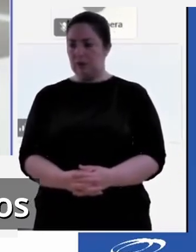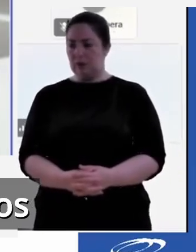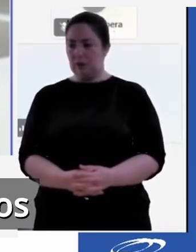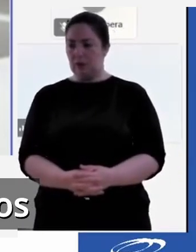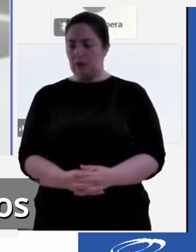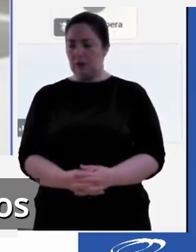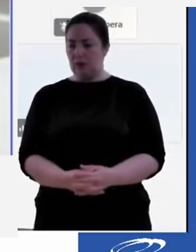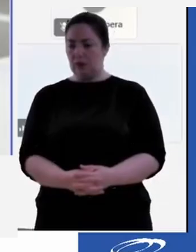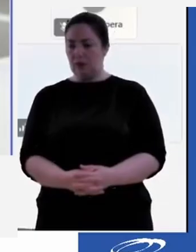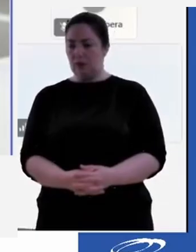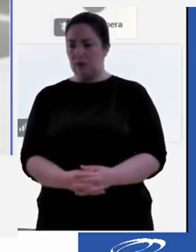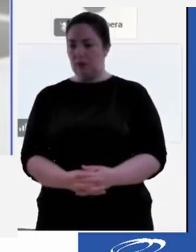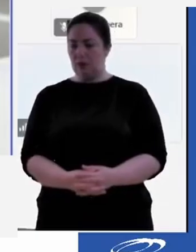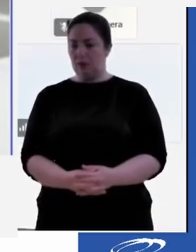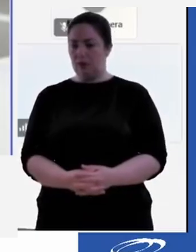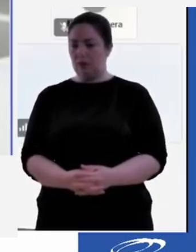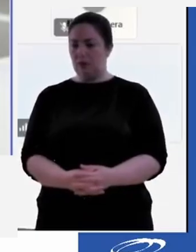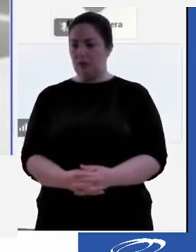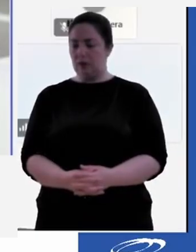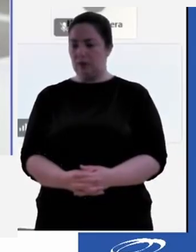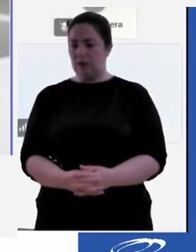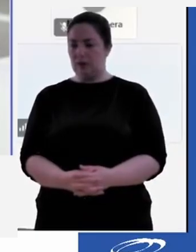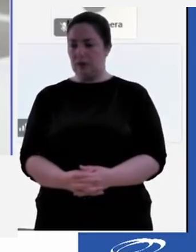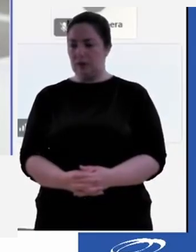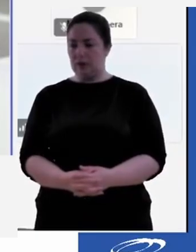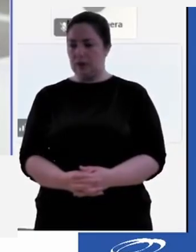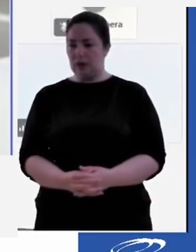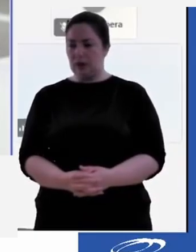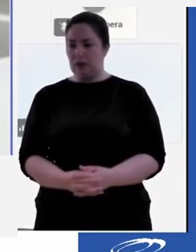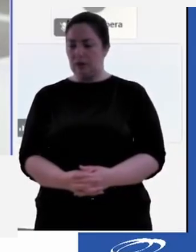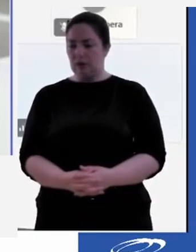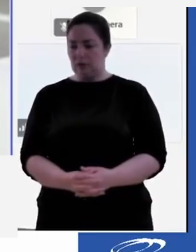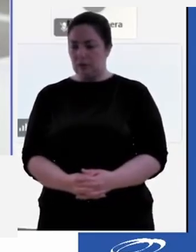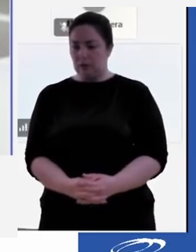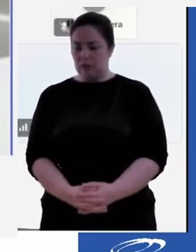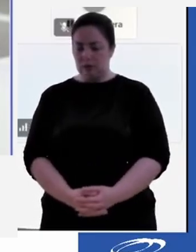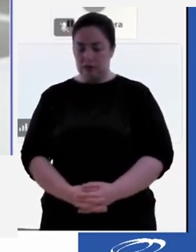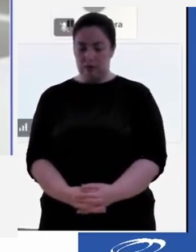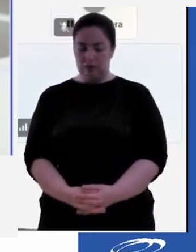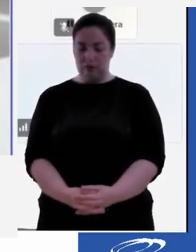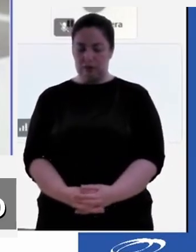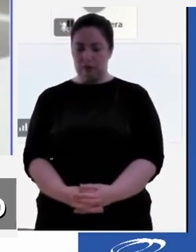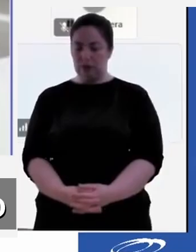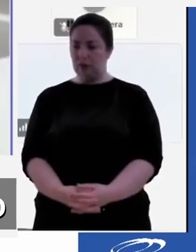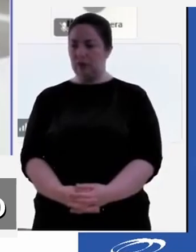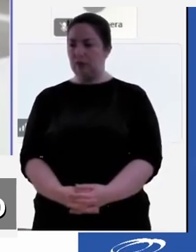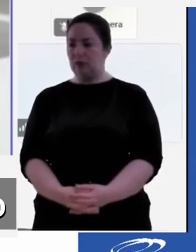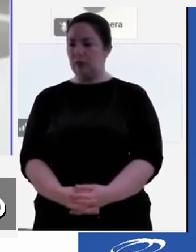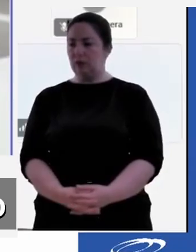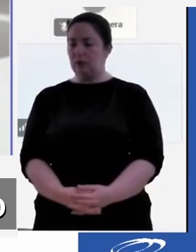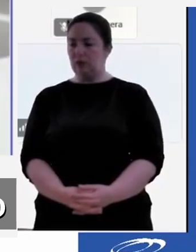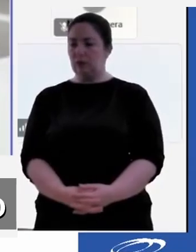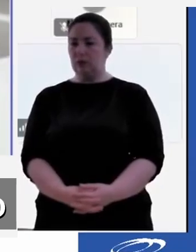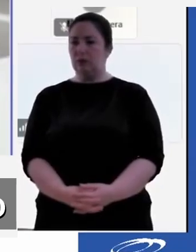see sometimes when our surgeons collect even more than that. You may see that occasionally in your laboratory. But really